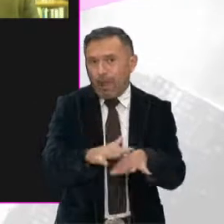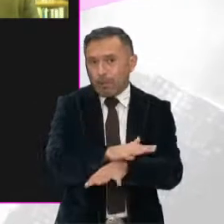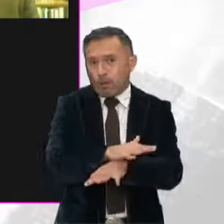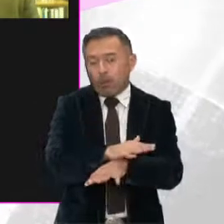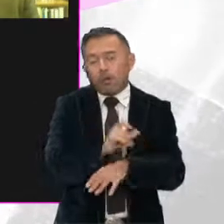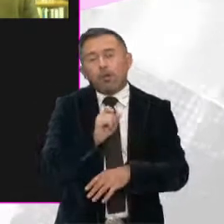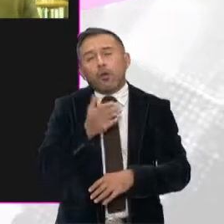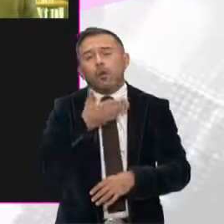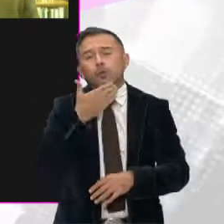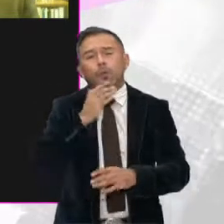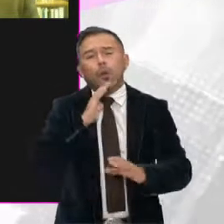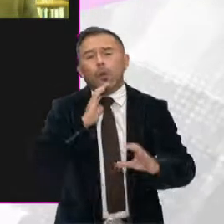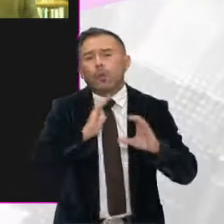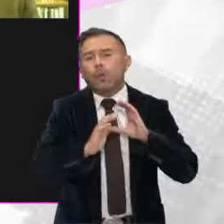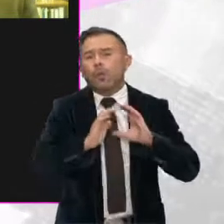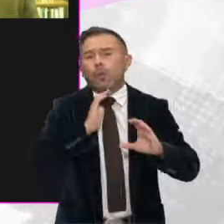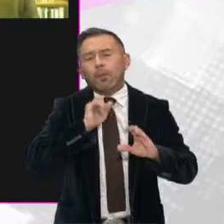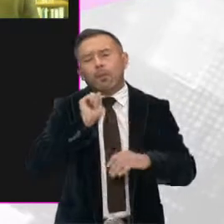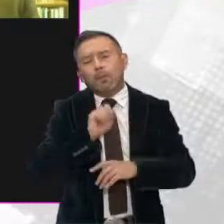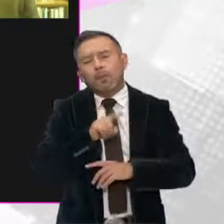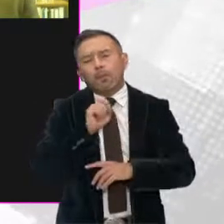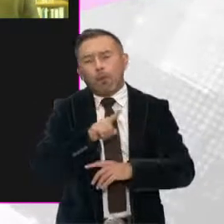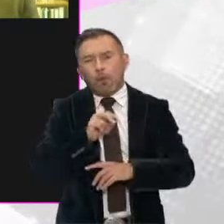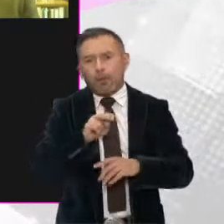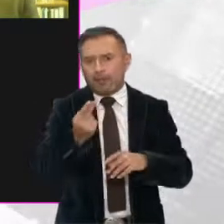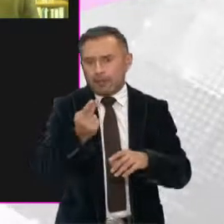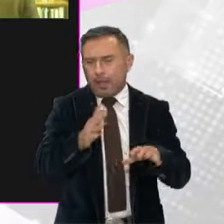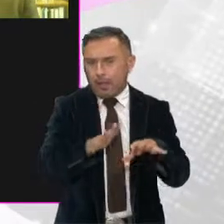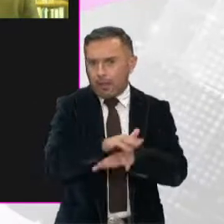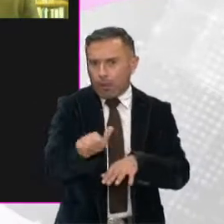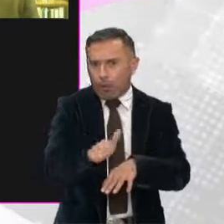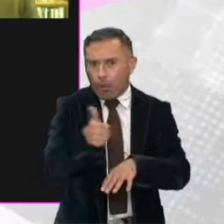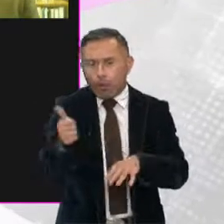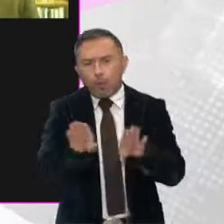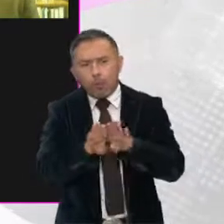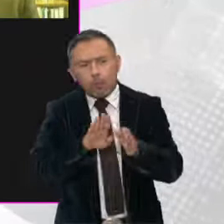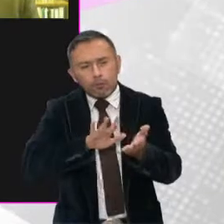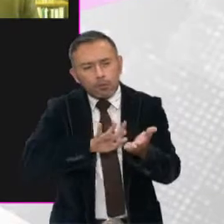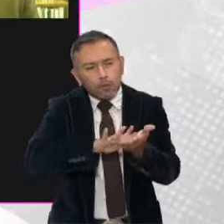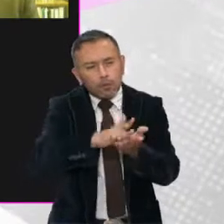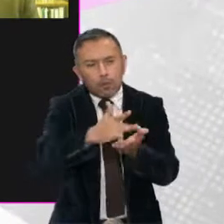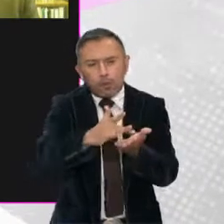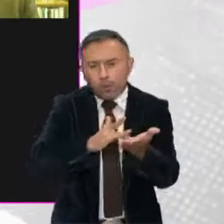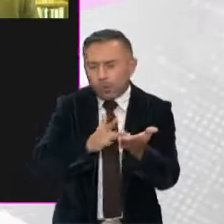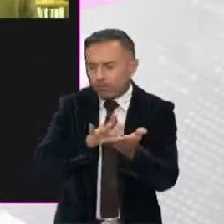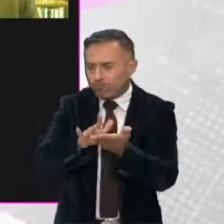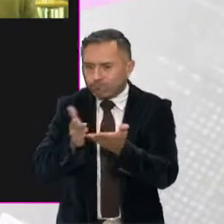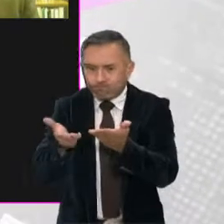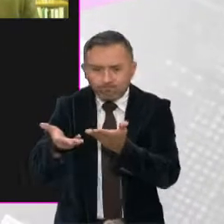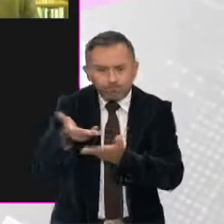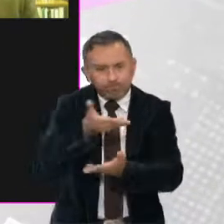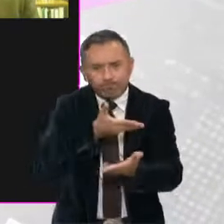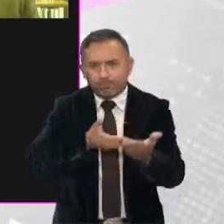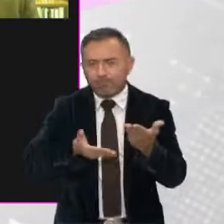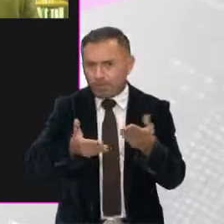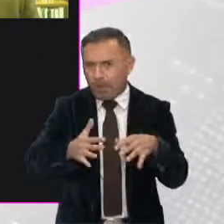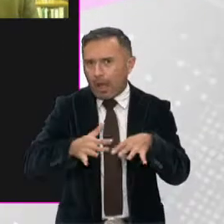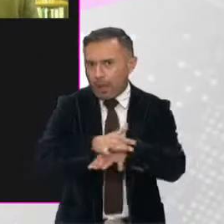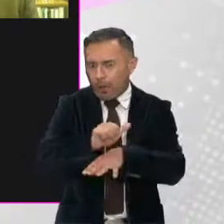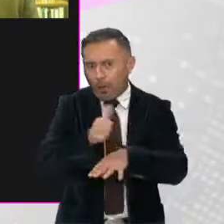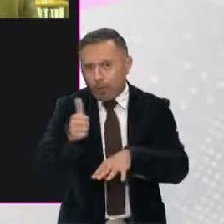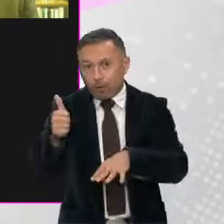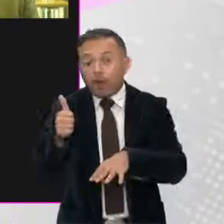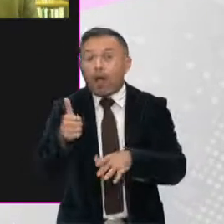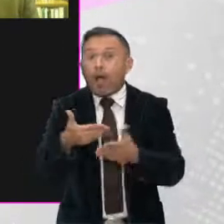we have to change the way of communicating ourselves, the way of cooperating among ourselves. But even